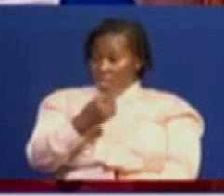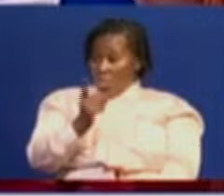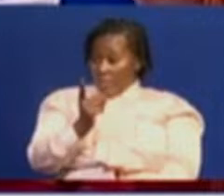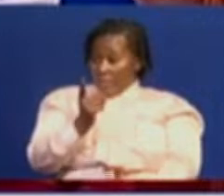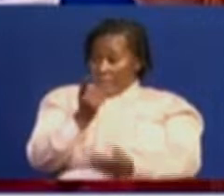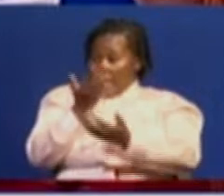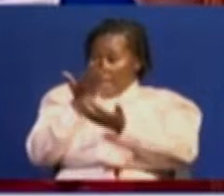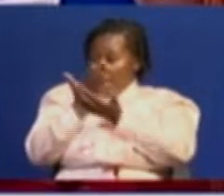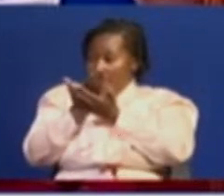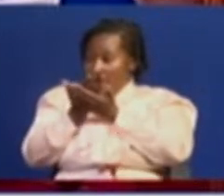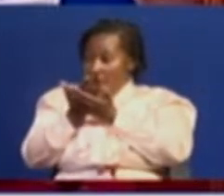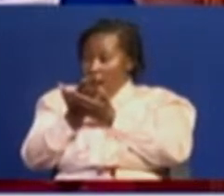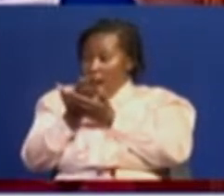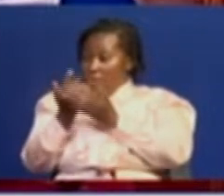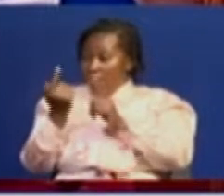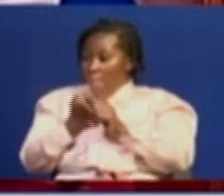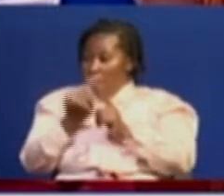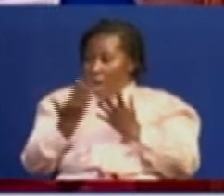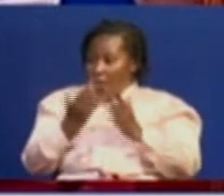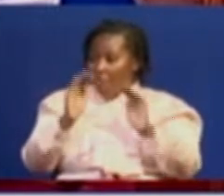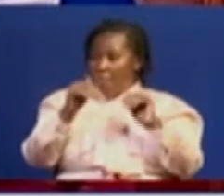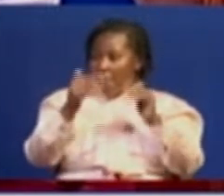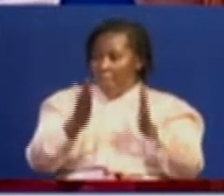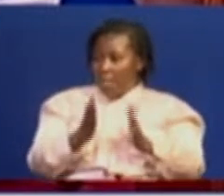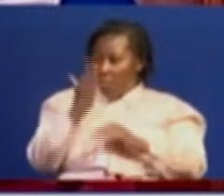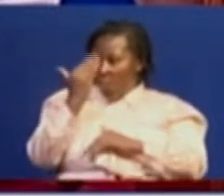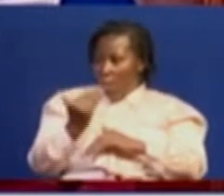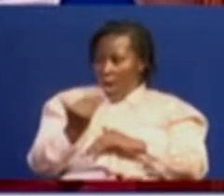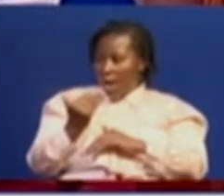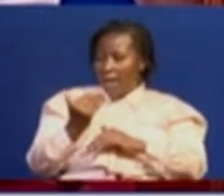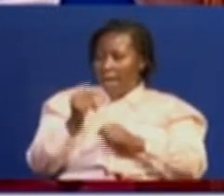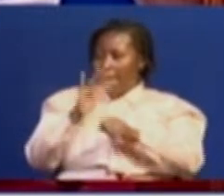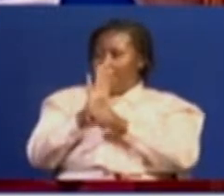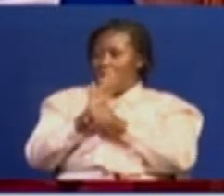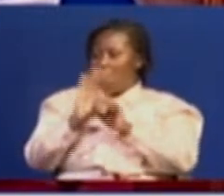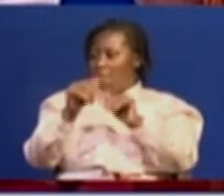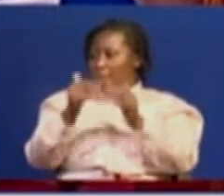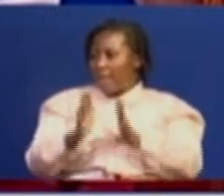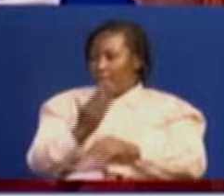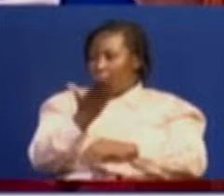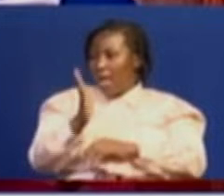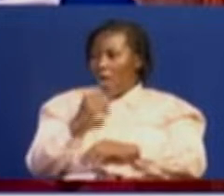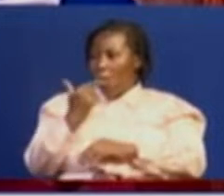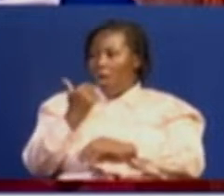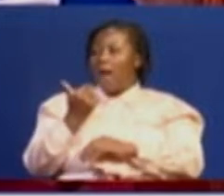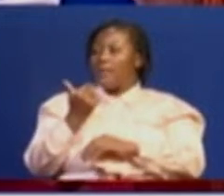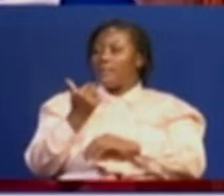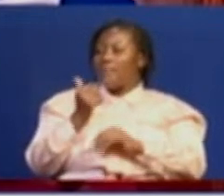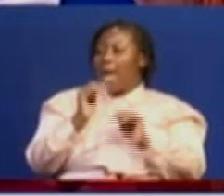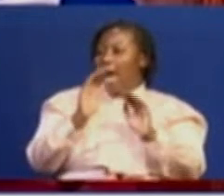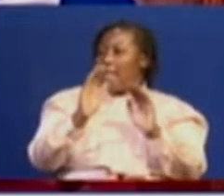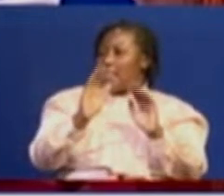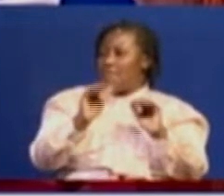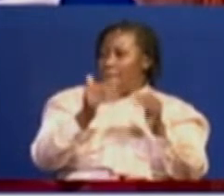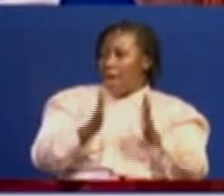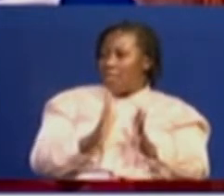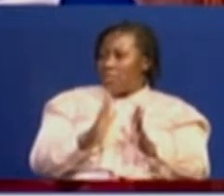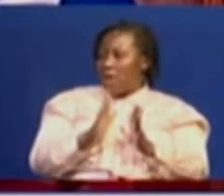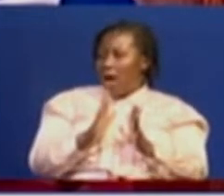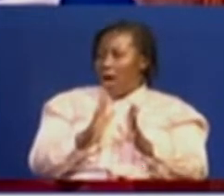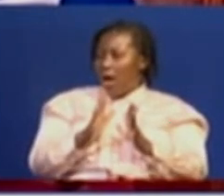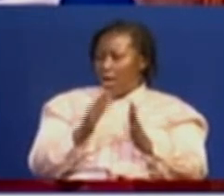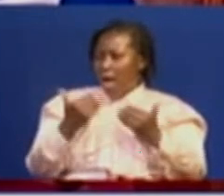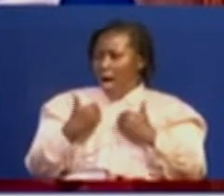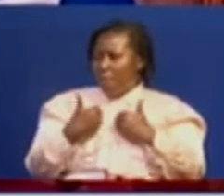Those grievances are from the farmers, because many of the farmers there who are dairy farmers